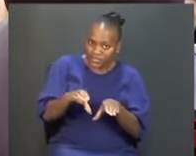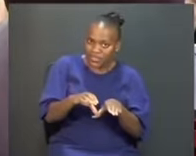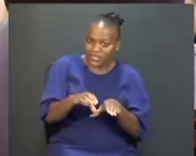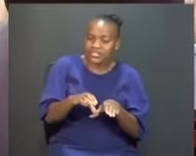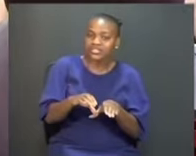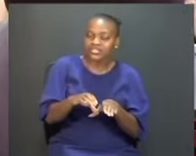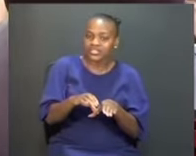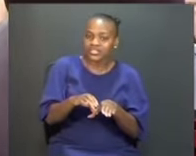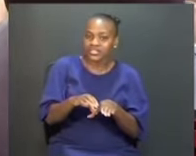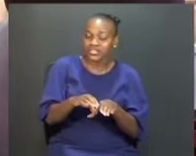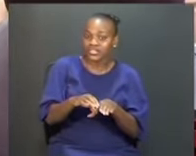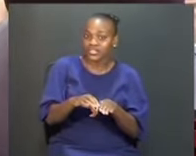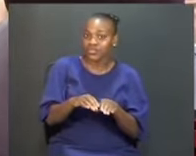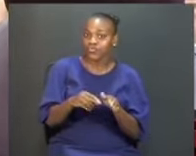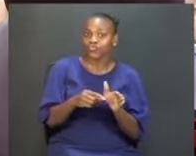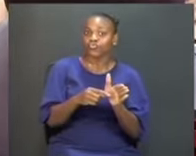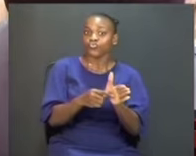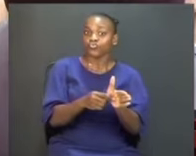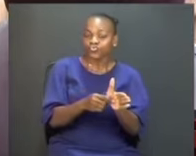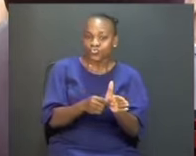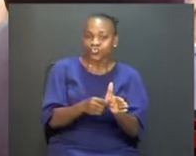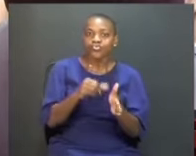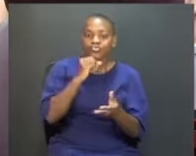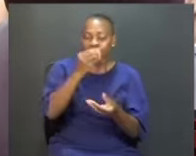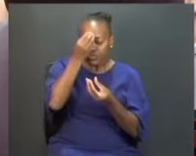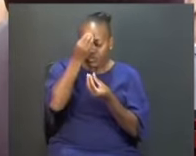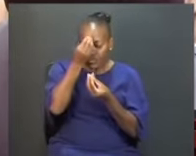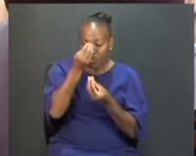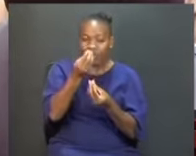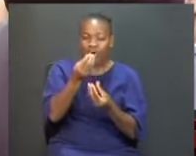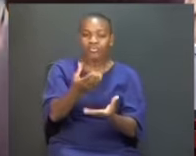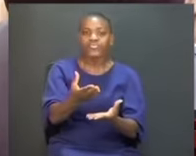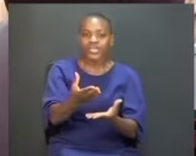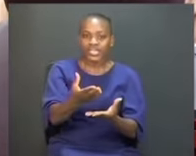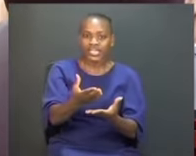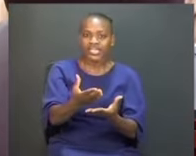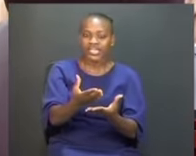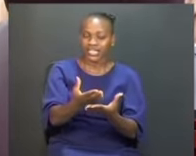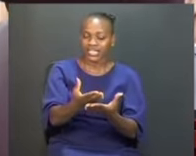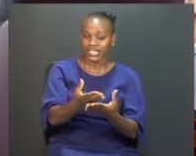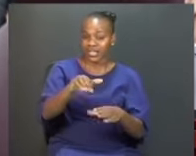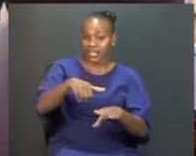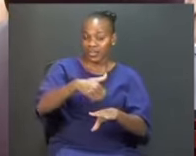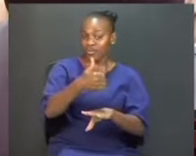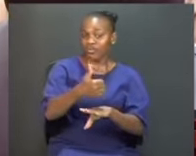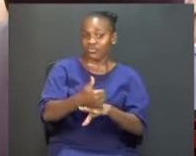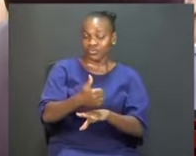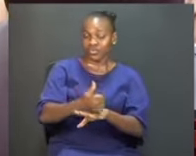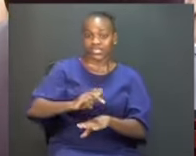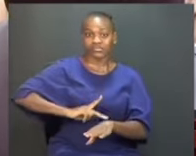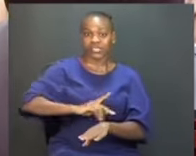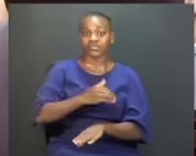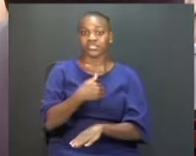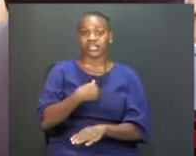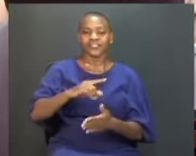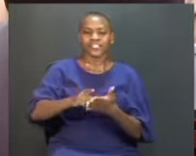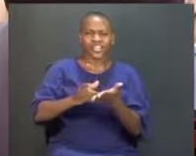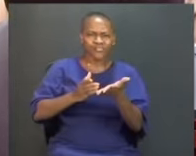an affront to the authority of this House, that the appropriate sanctions